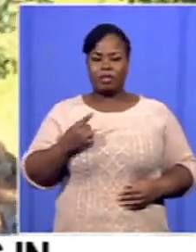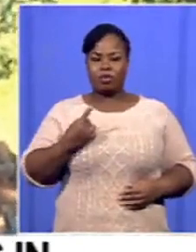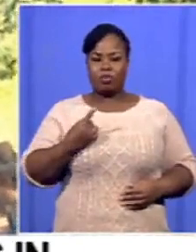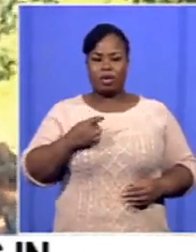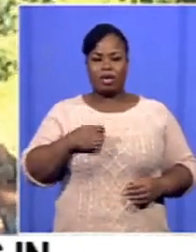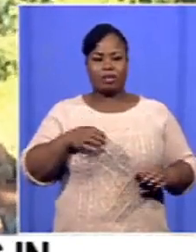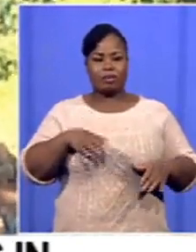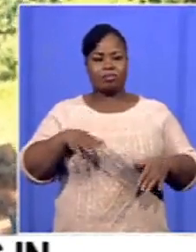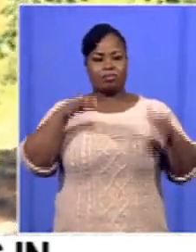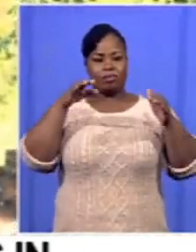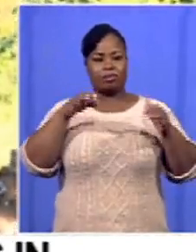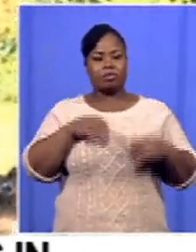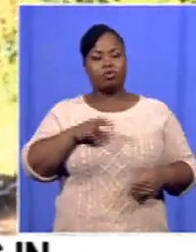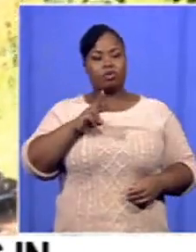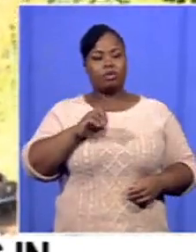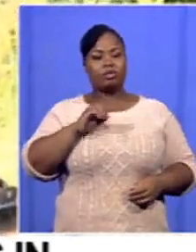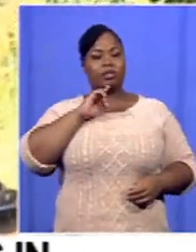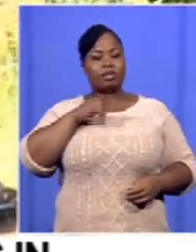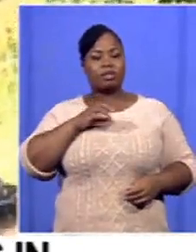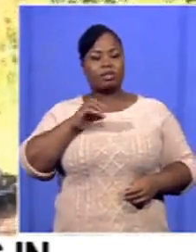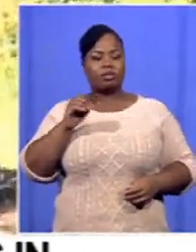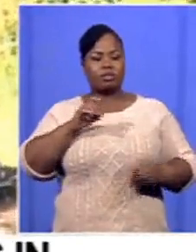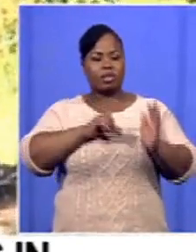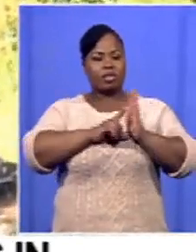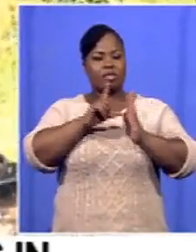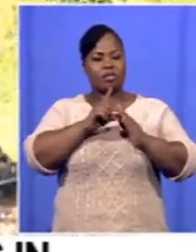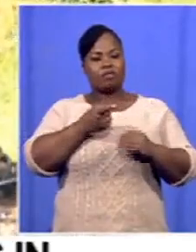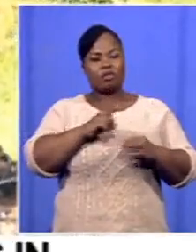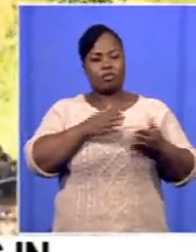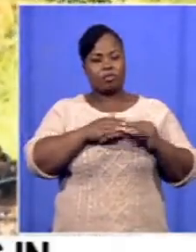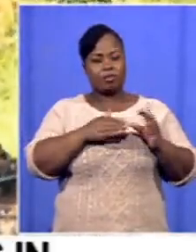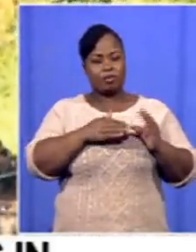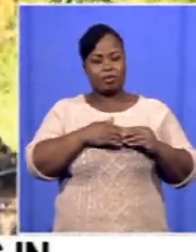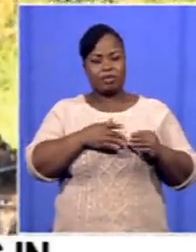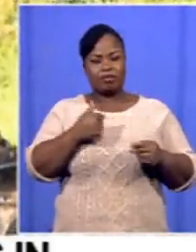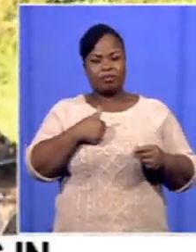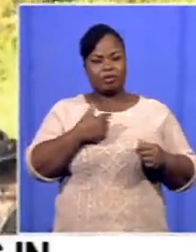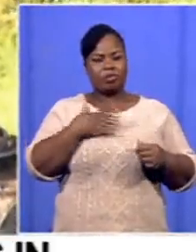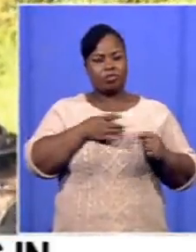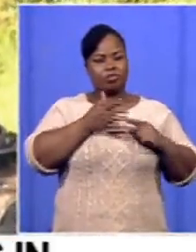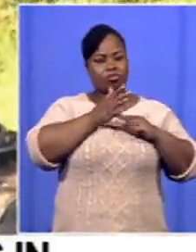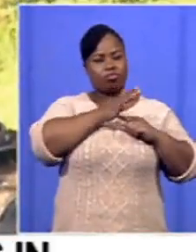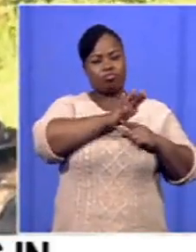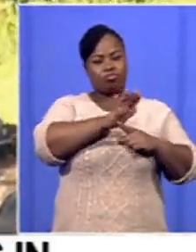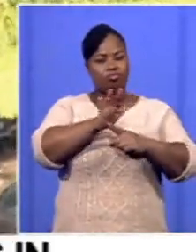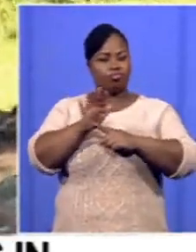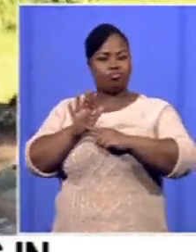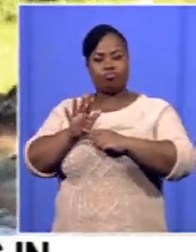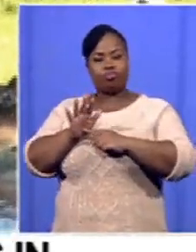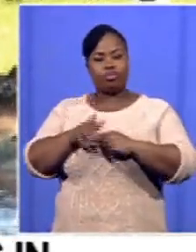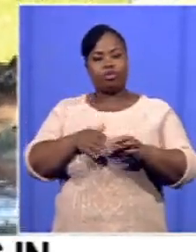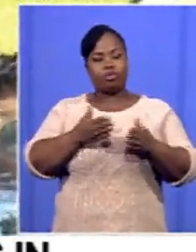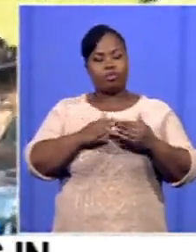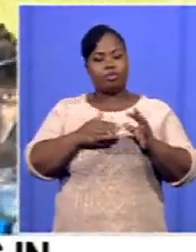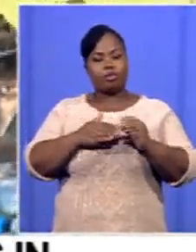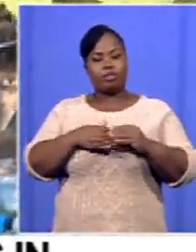is providing more than 20,000 liters for the residents. I'll just step out of the shot so that you could see that the members of